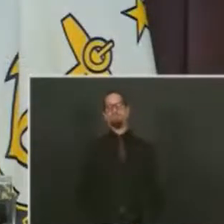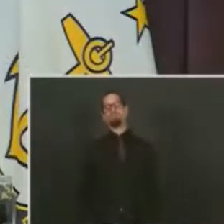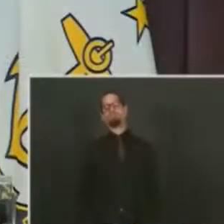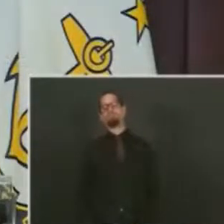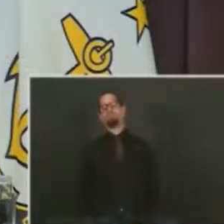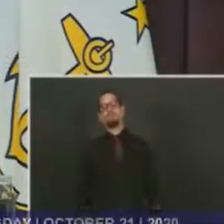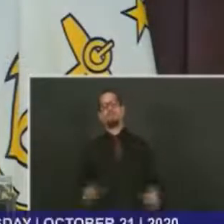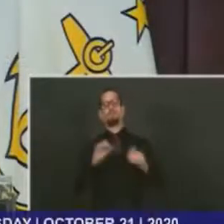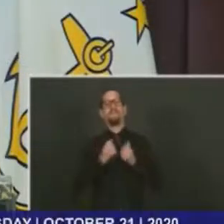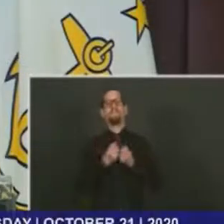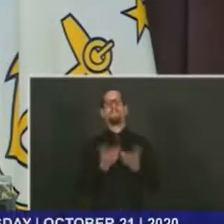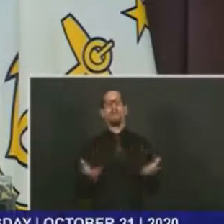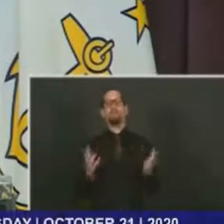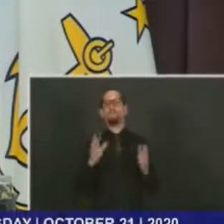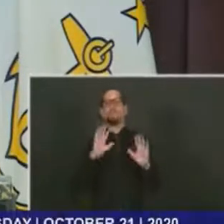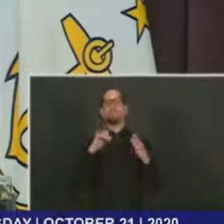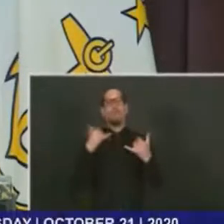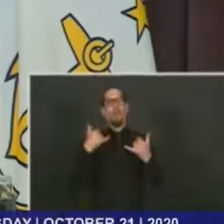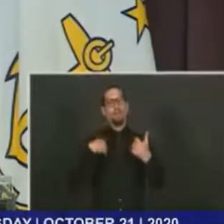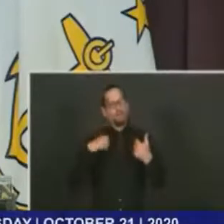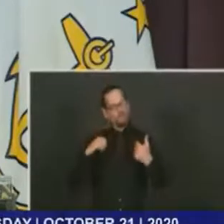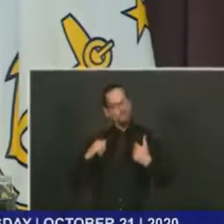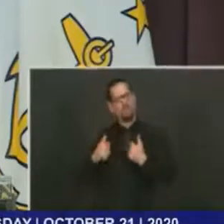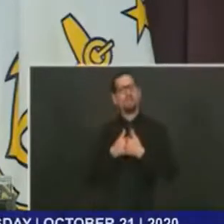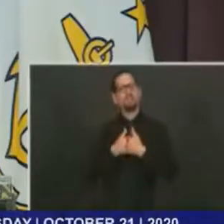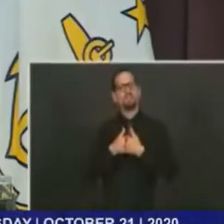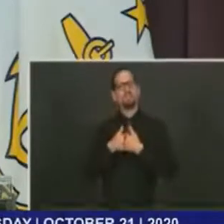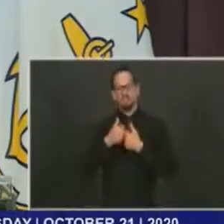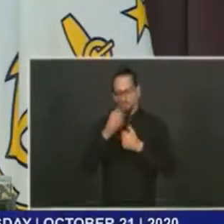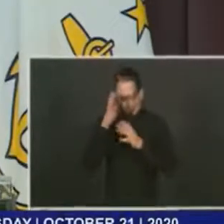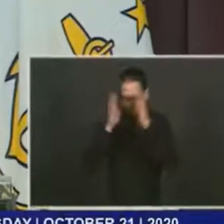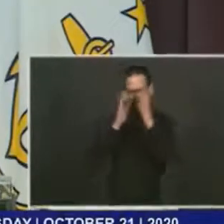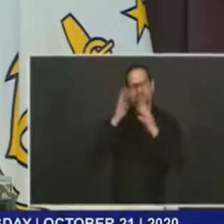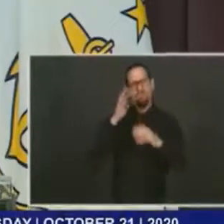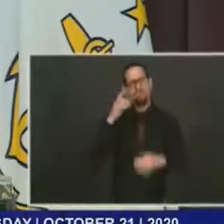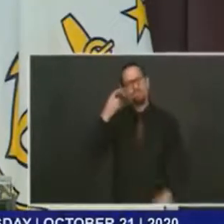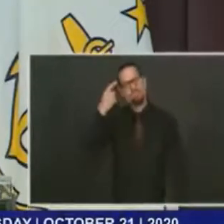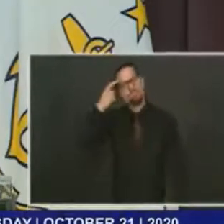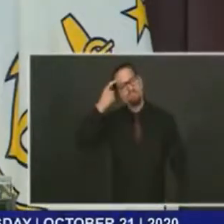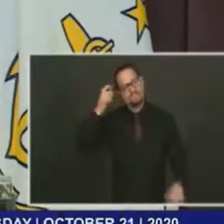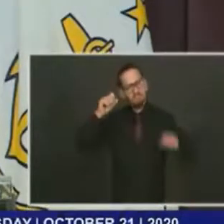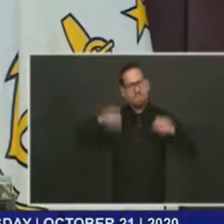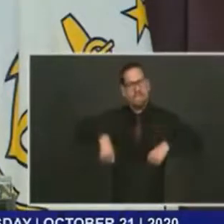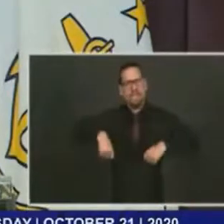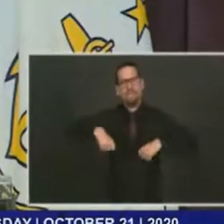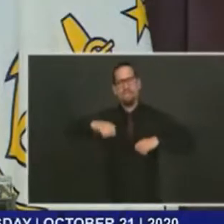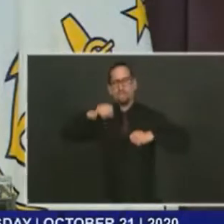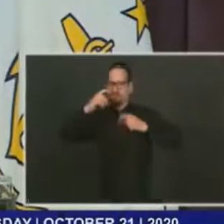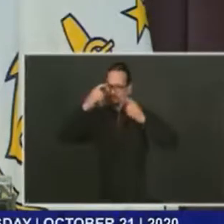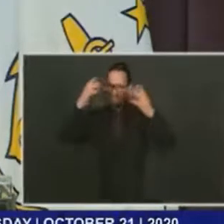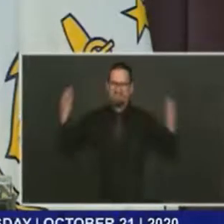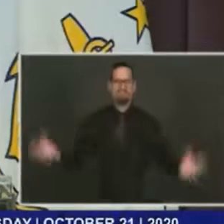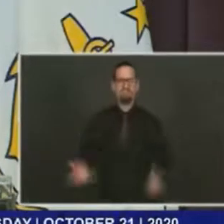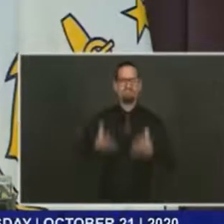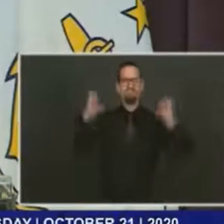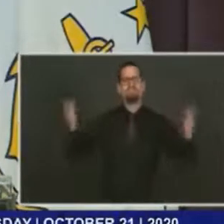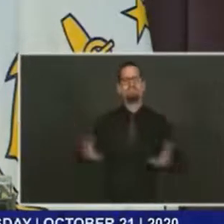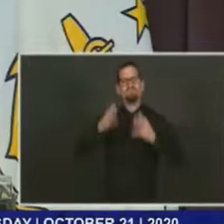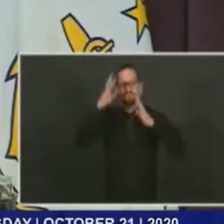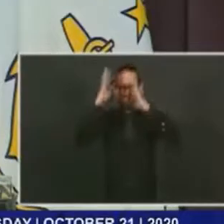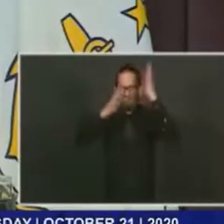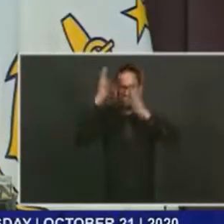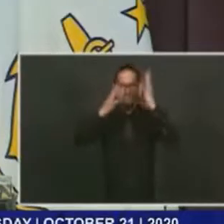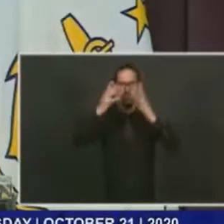Get creative and find new ways for this year, for Thanksgiving of 2020, to have a great